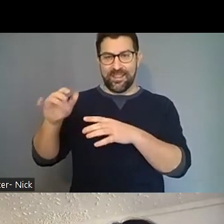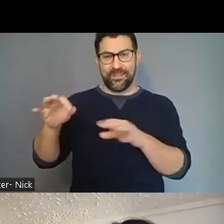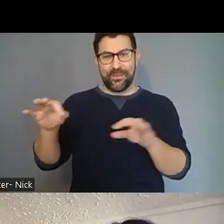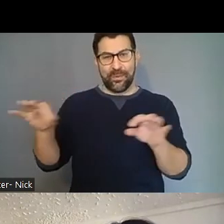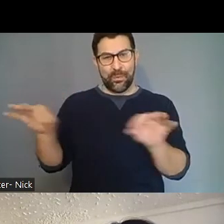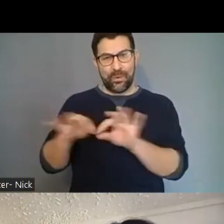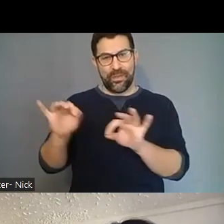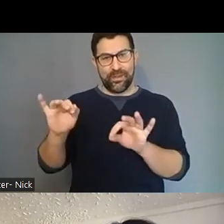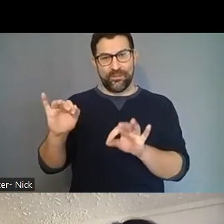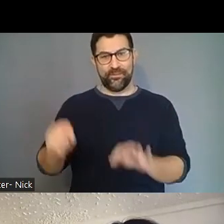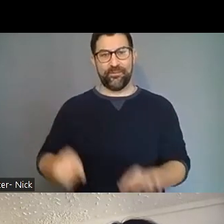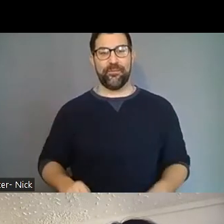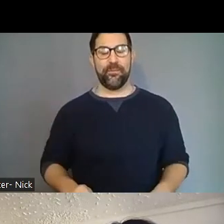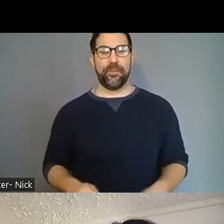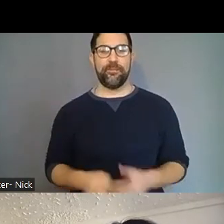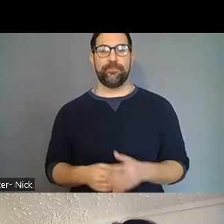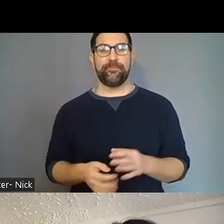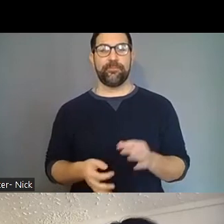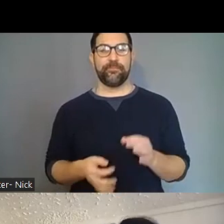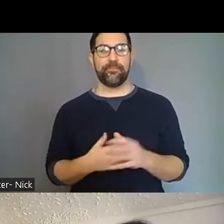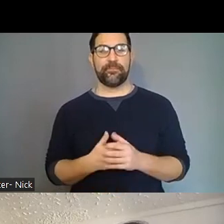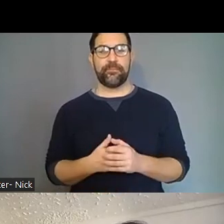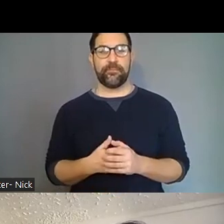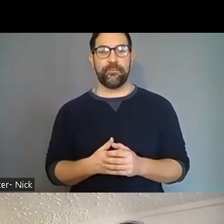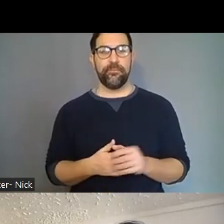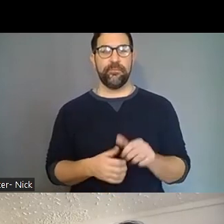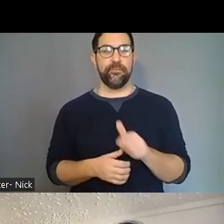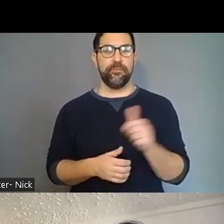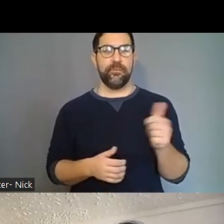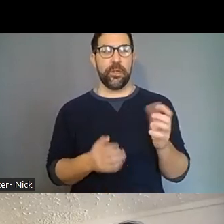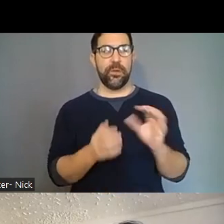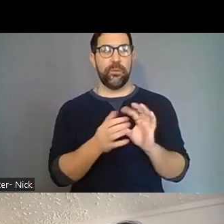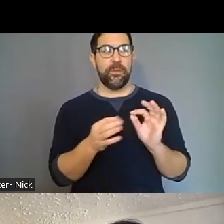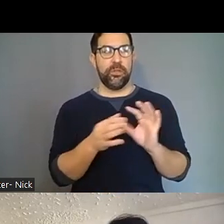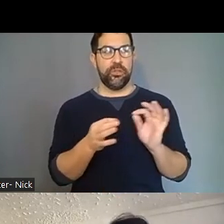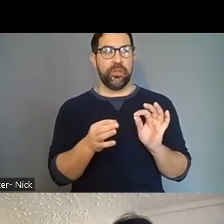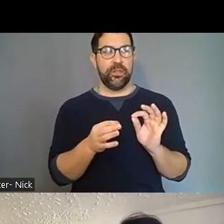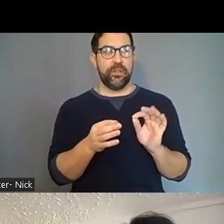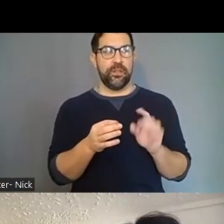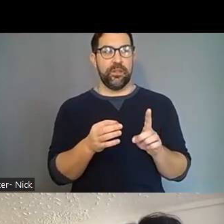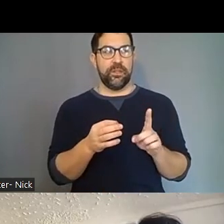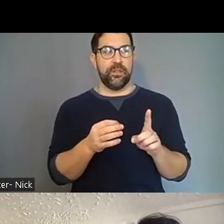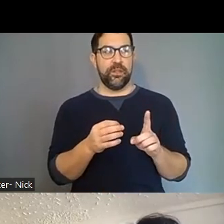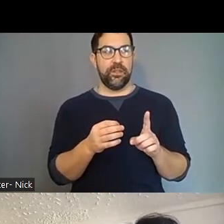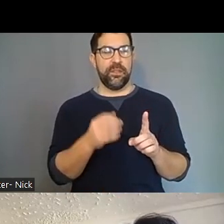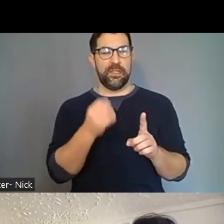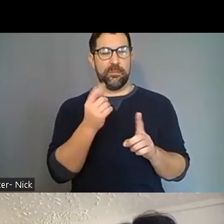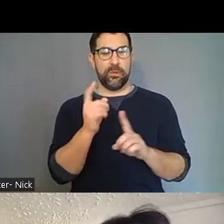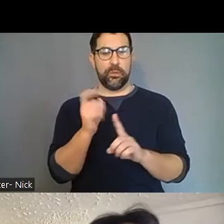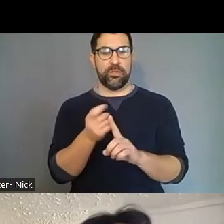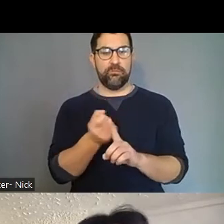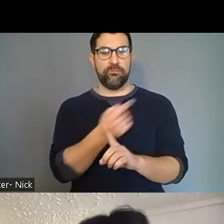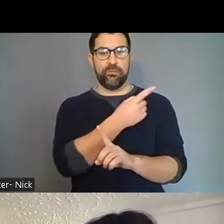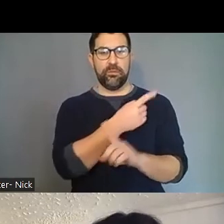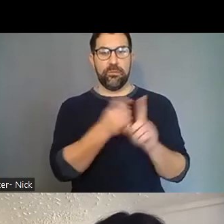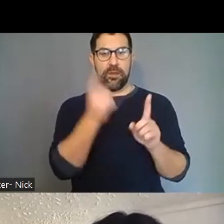doing. Instead of, and the other thing that I wanted to highlight too, not that this has anything to do with the question, but I think that something that I've